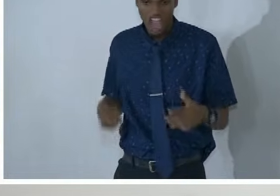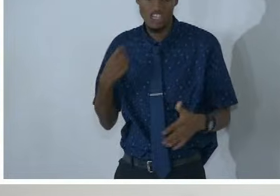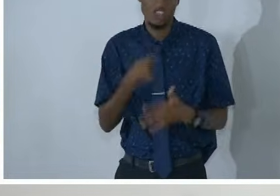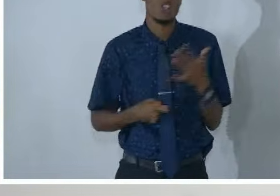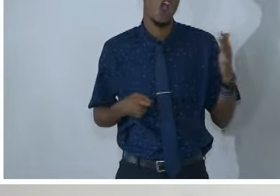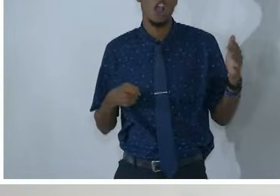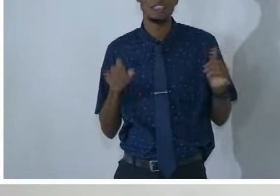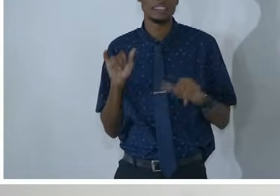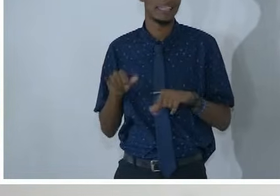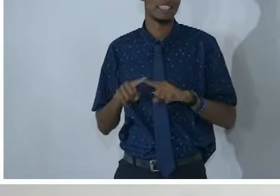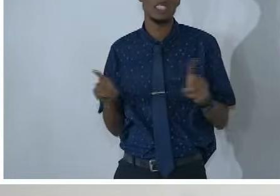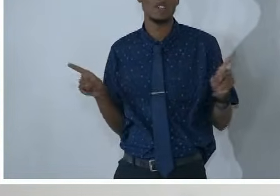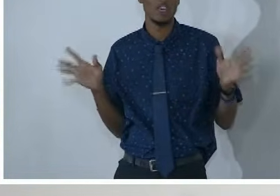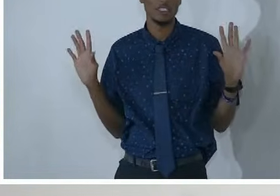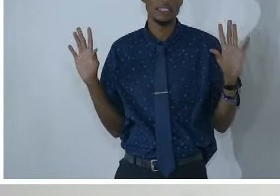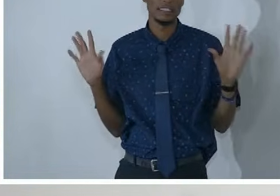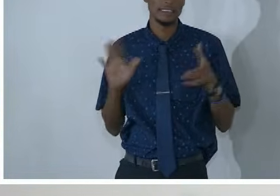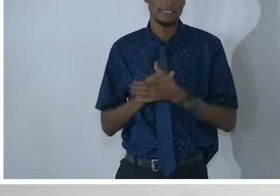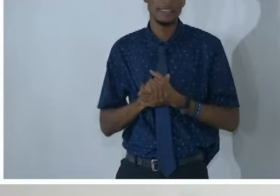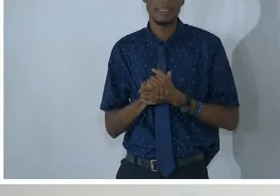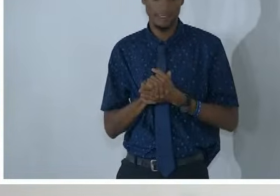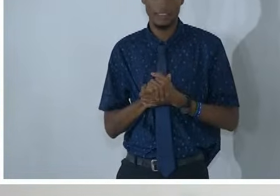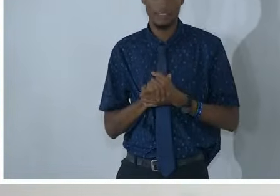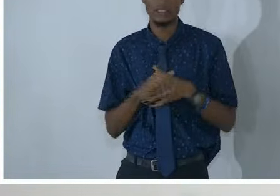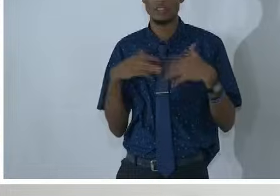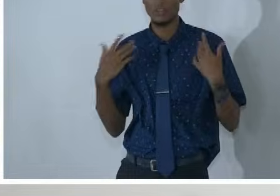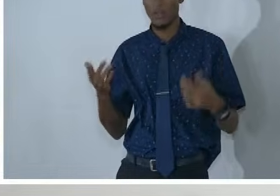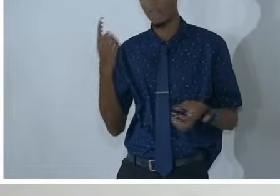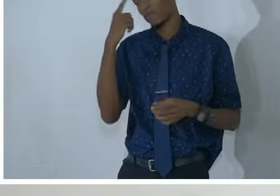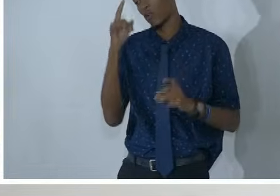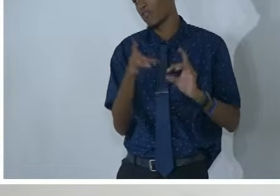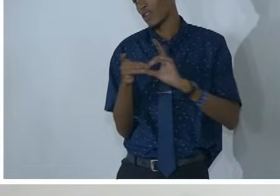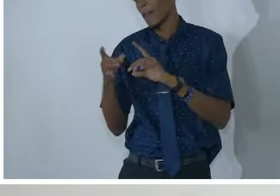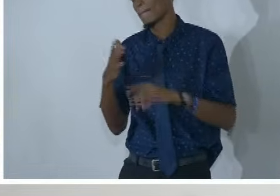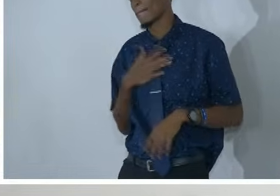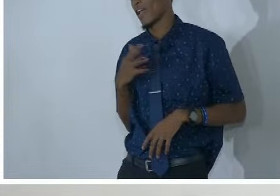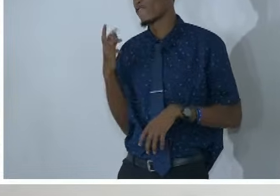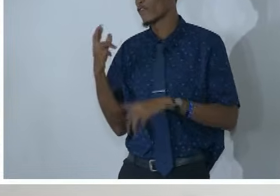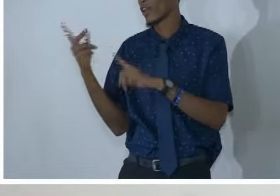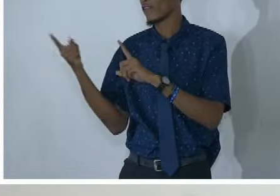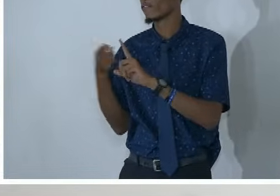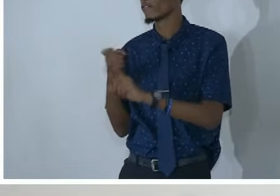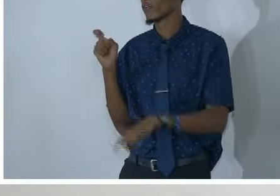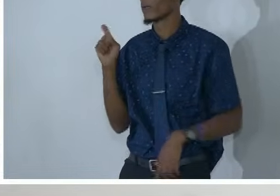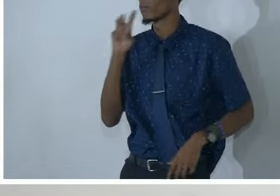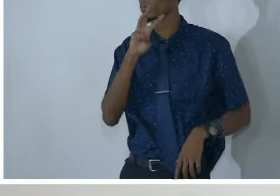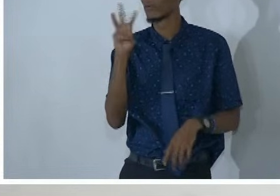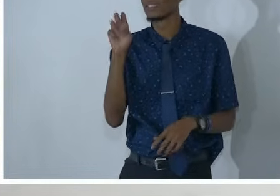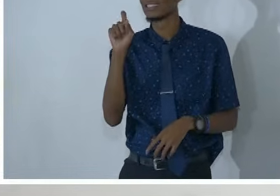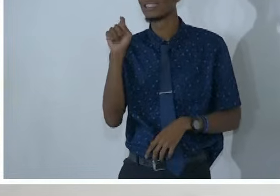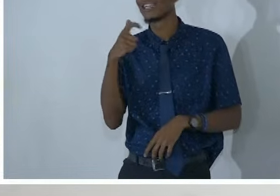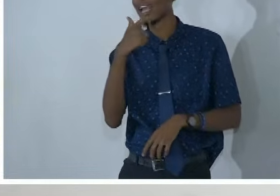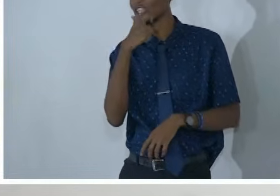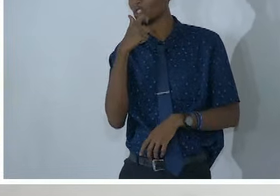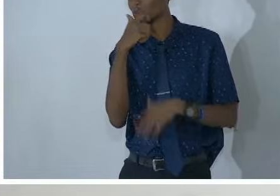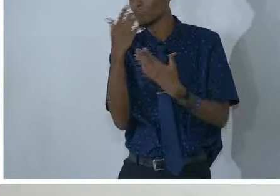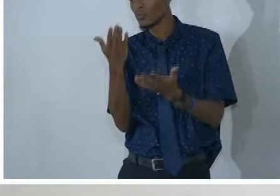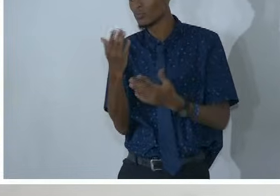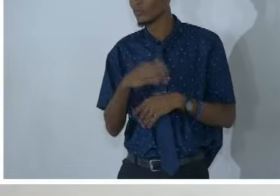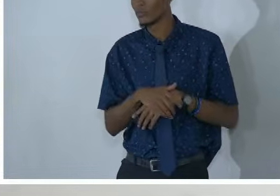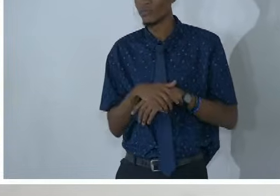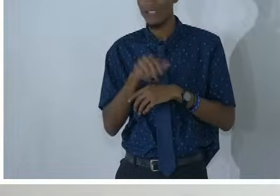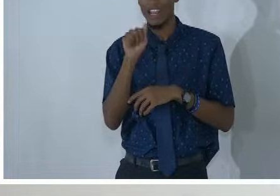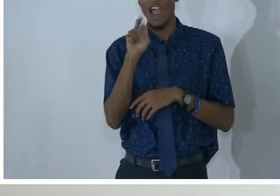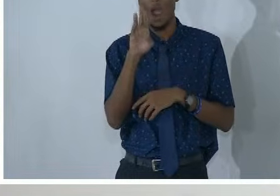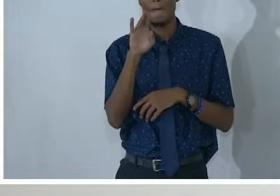difference. Now, in relation to my friend from West St. Andrew, arbitration has